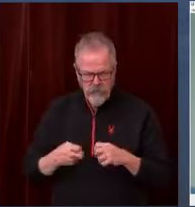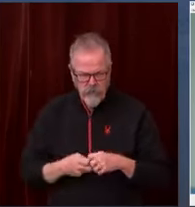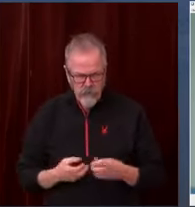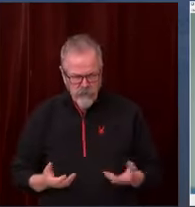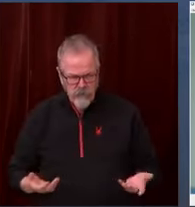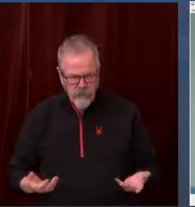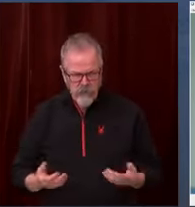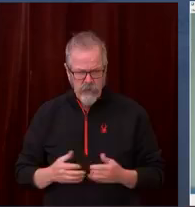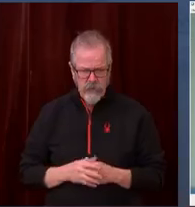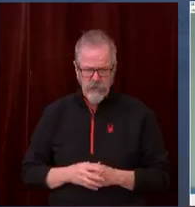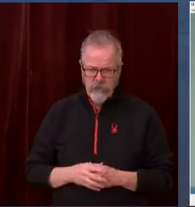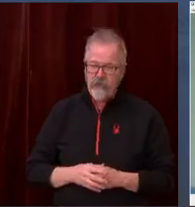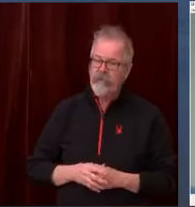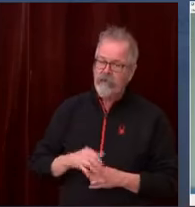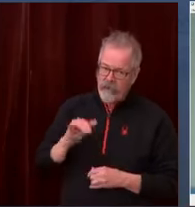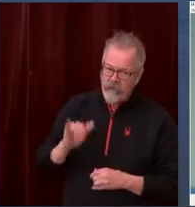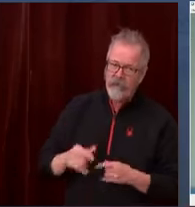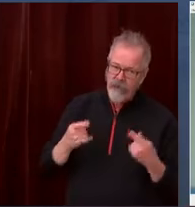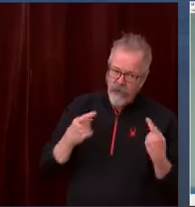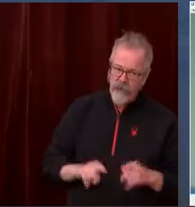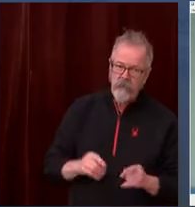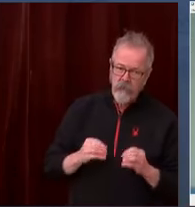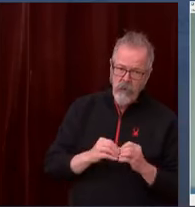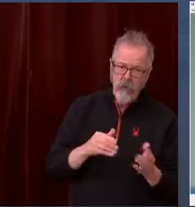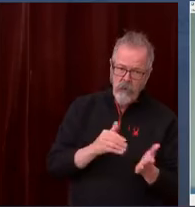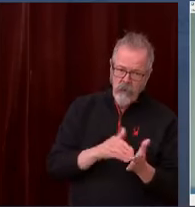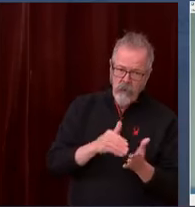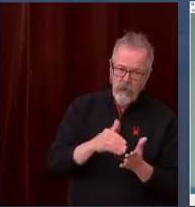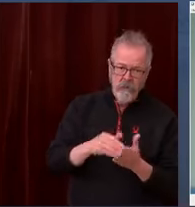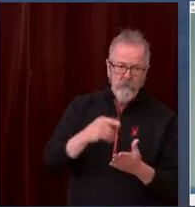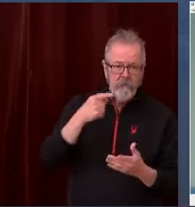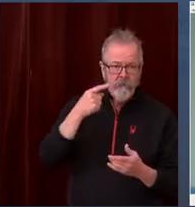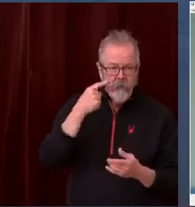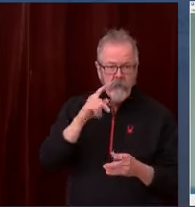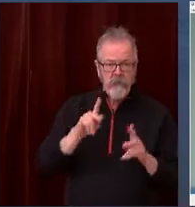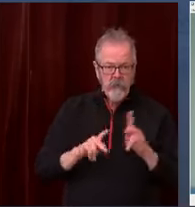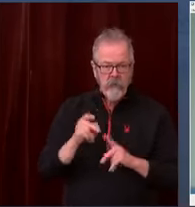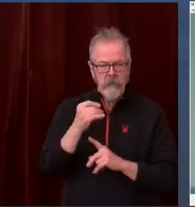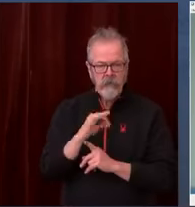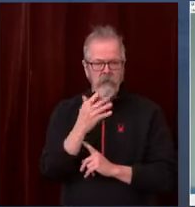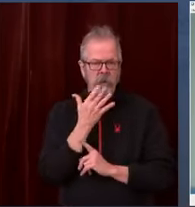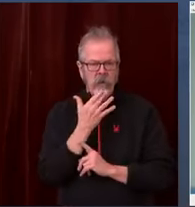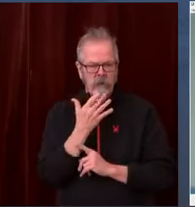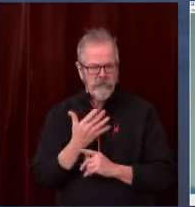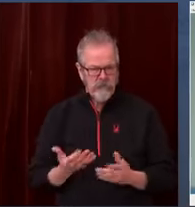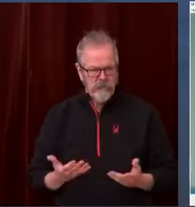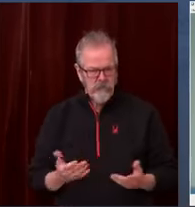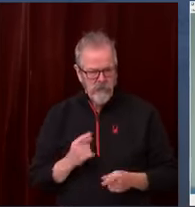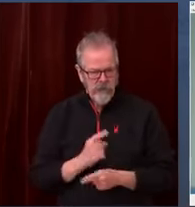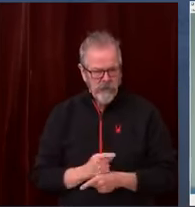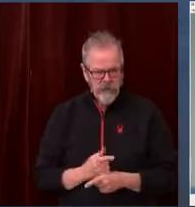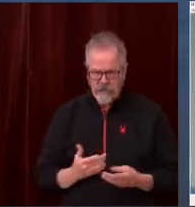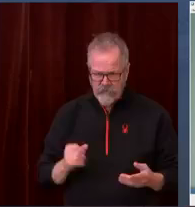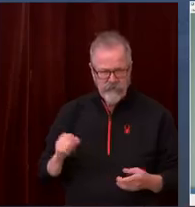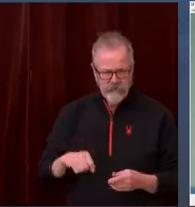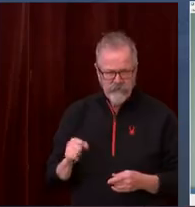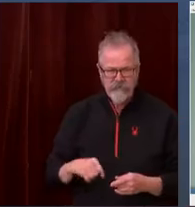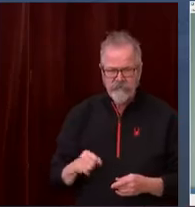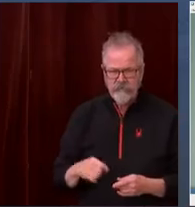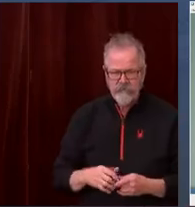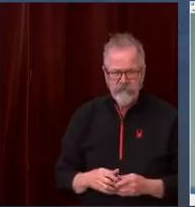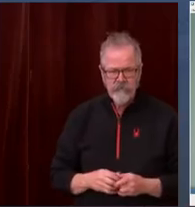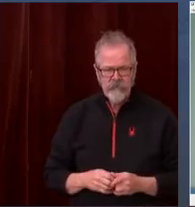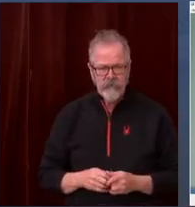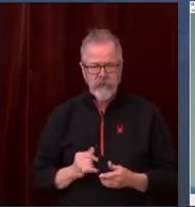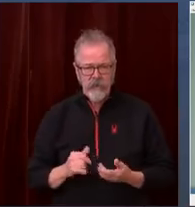color by virtue of being in that lower income group that's going to be negatively impacted because of credit scores, it has